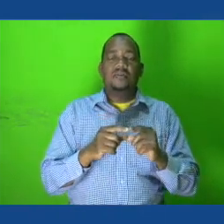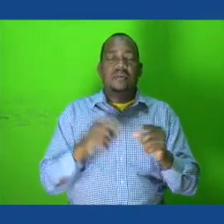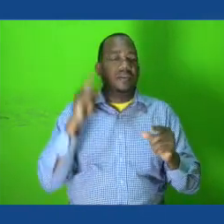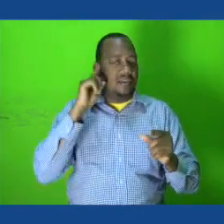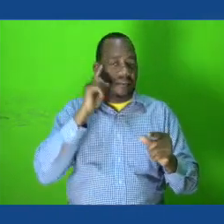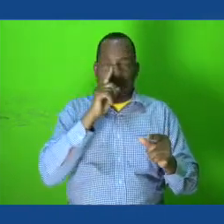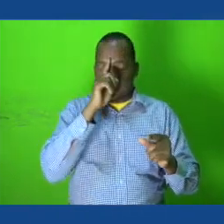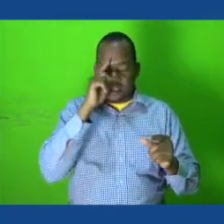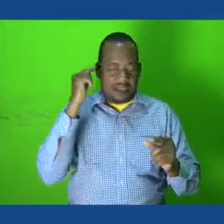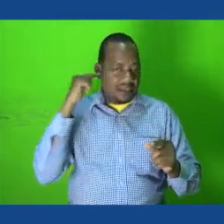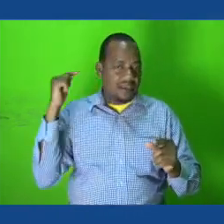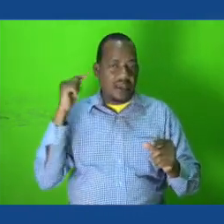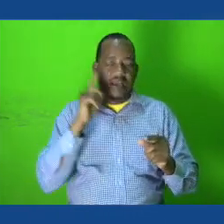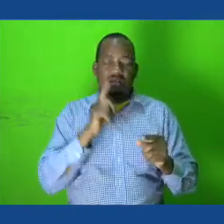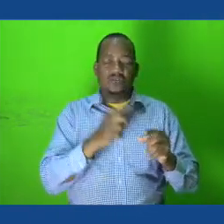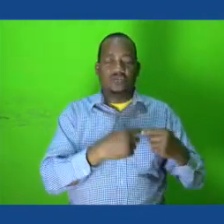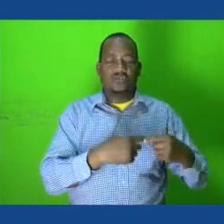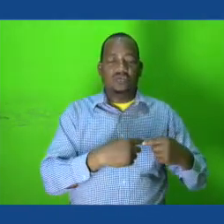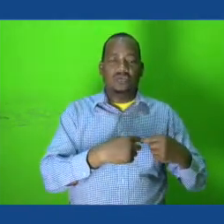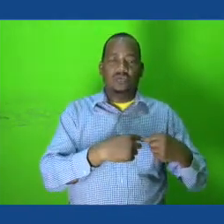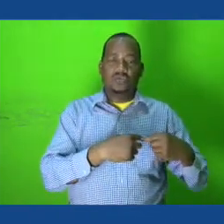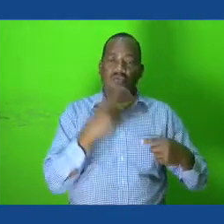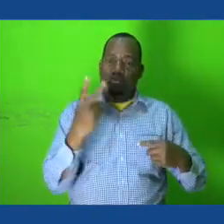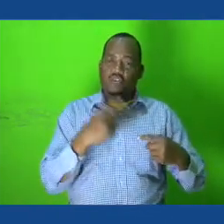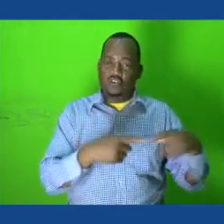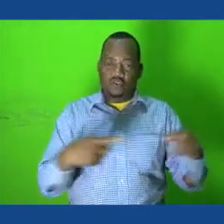see bank statement to different